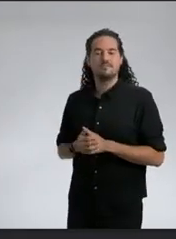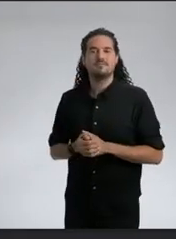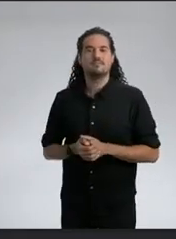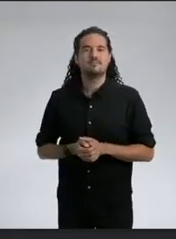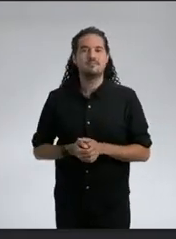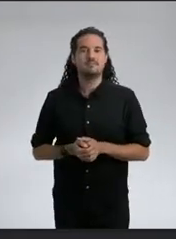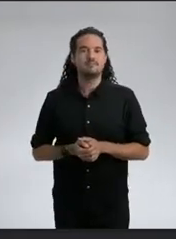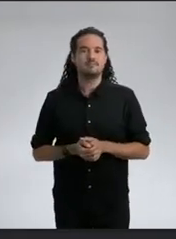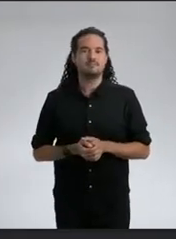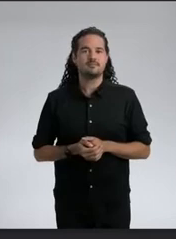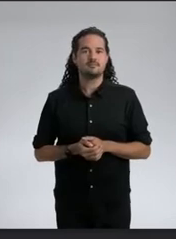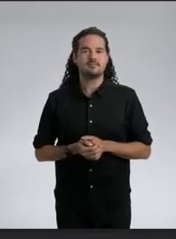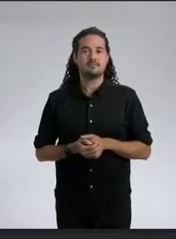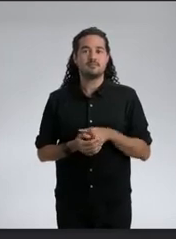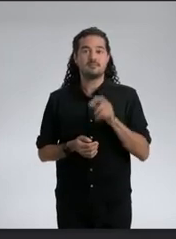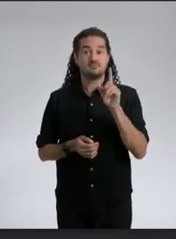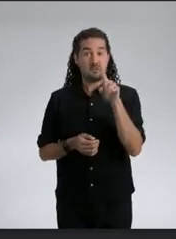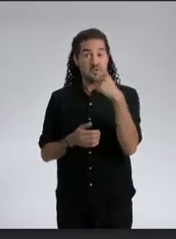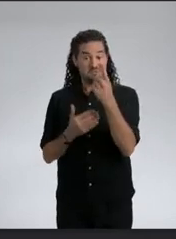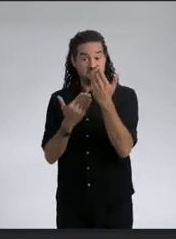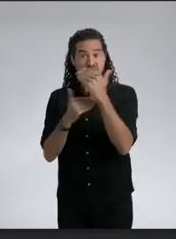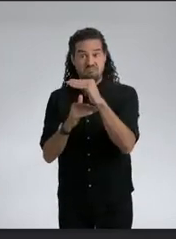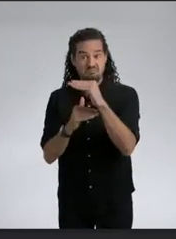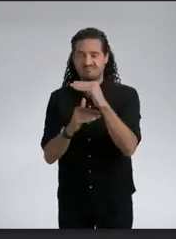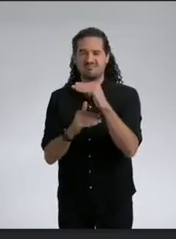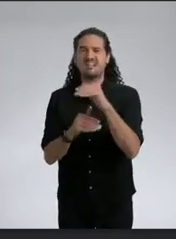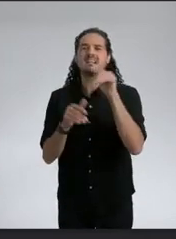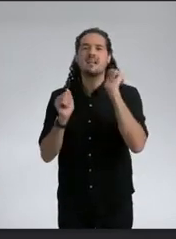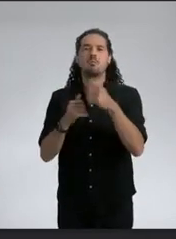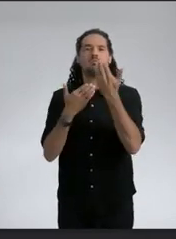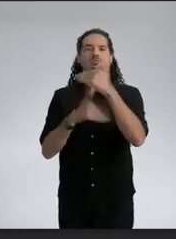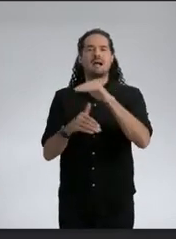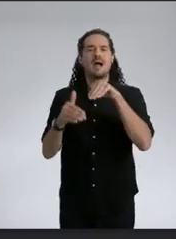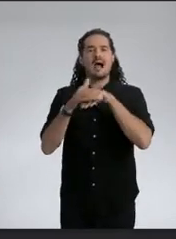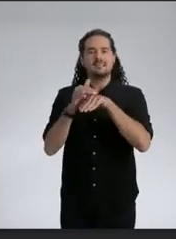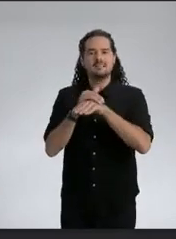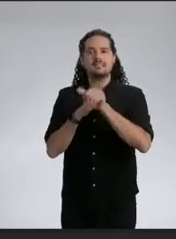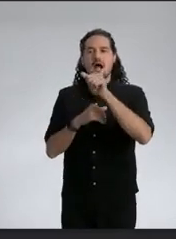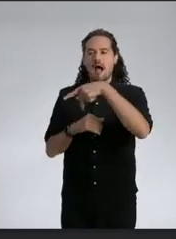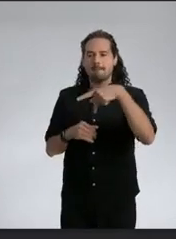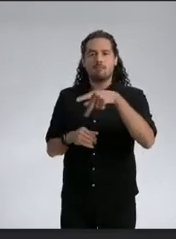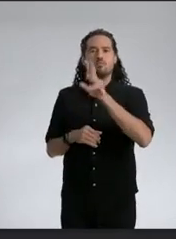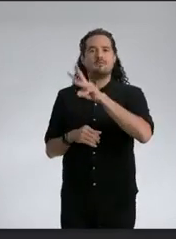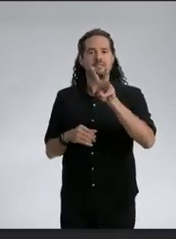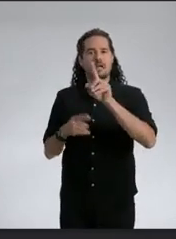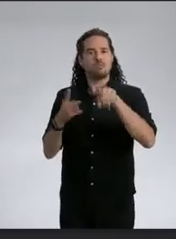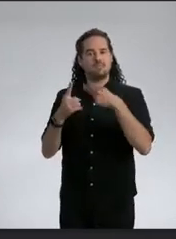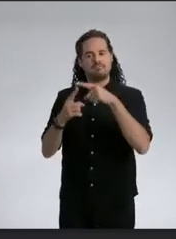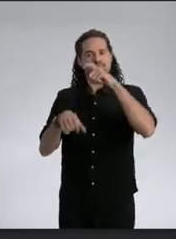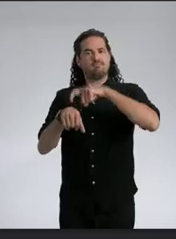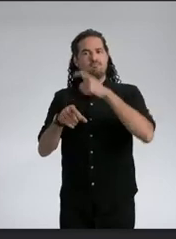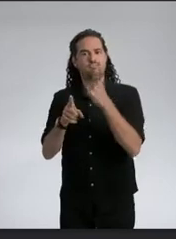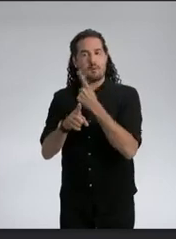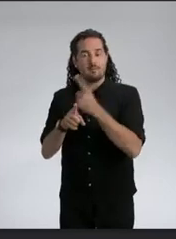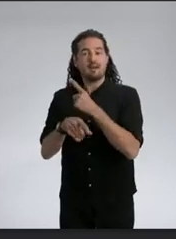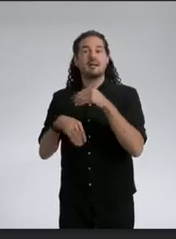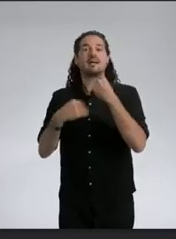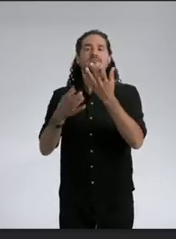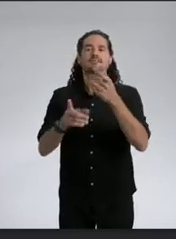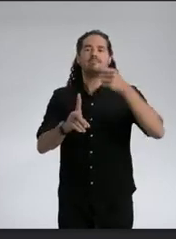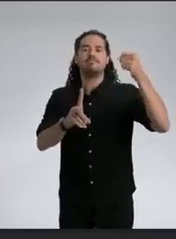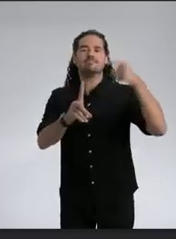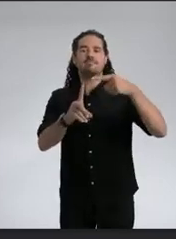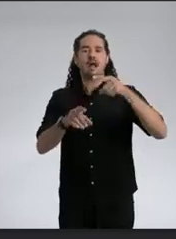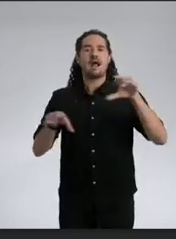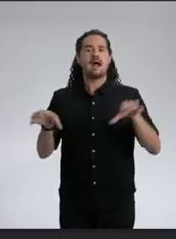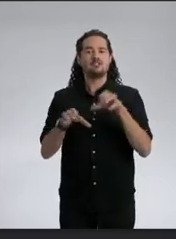beyond restrictions, you'll be able to limit access to apps and websites when appropriate and provide a set of actions unique to your use